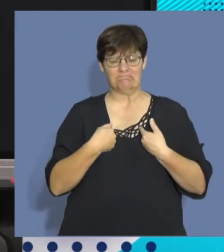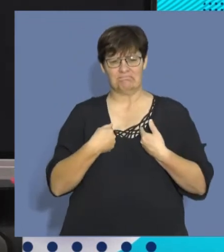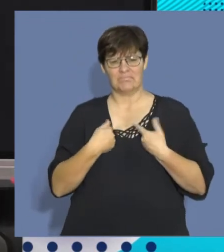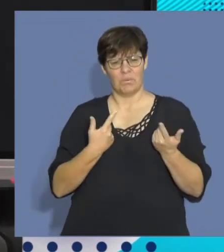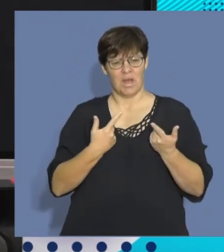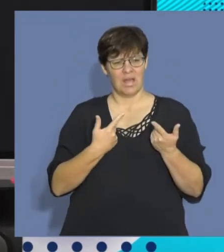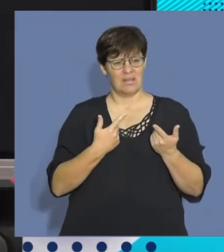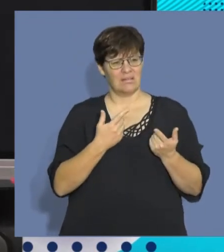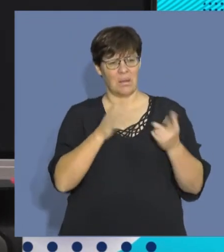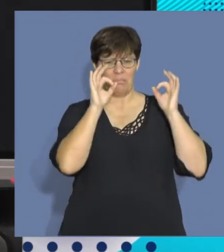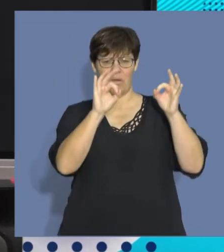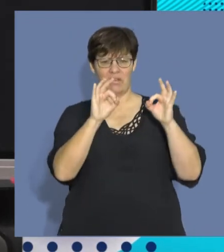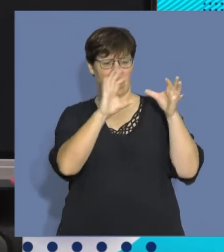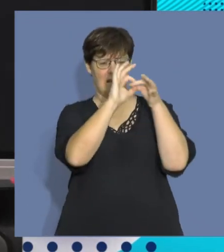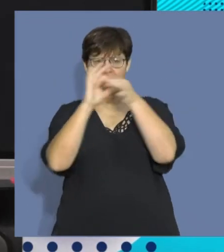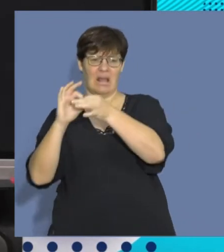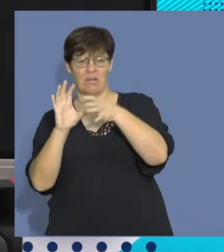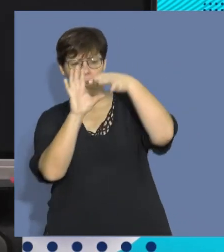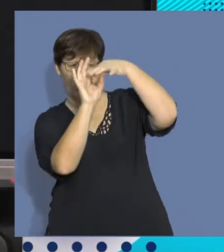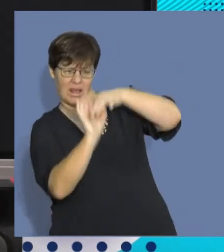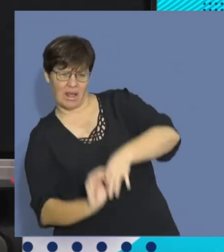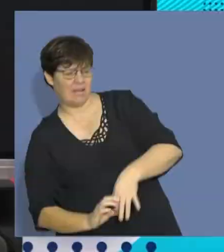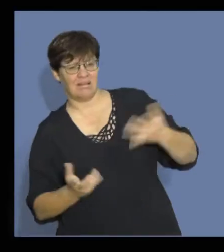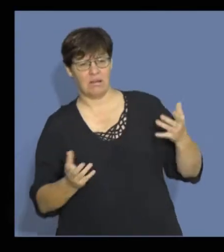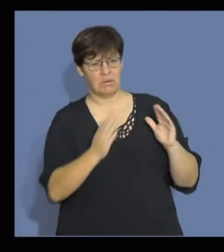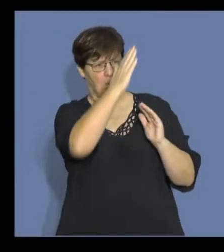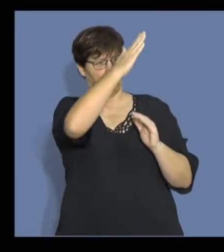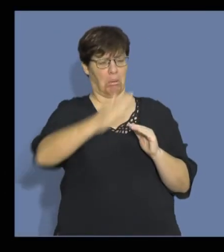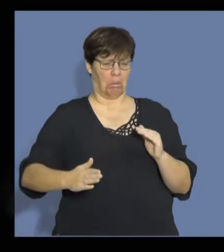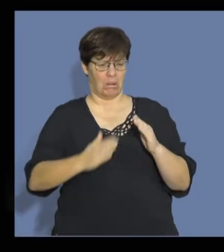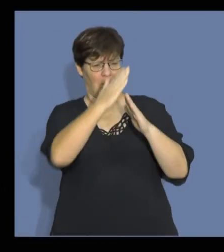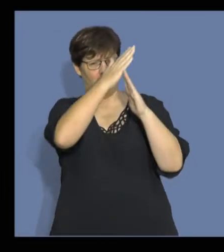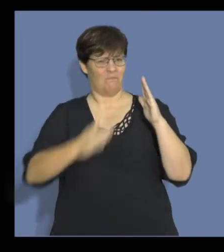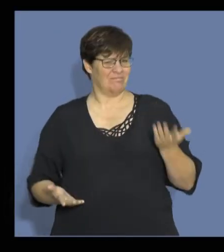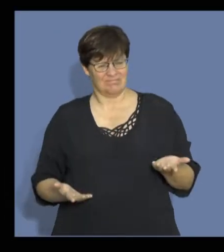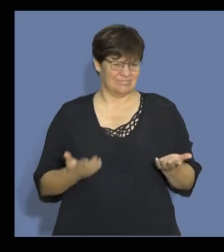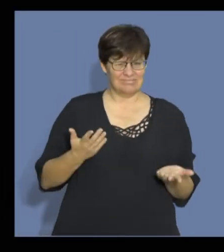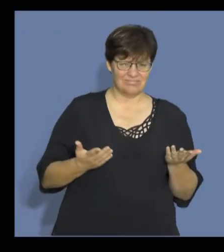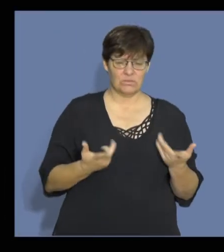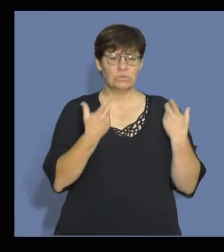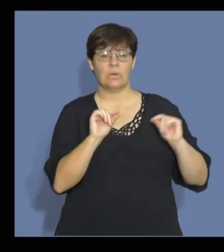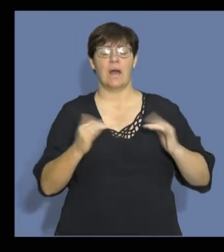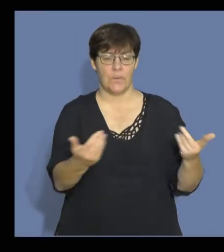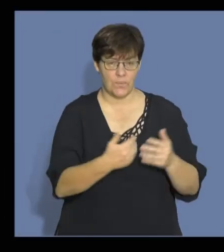and B because it's not perfectly linked up. So the way that we're going to be doing this is